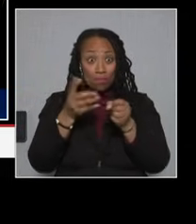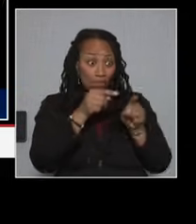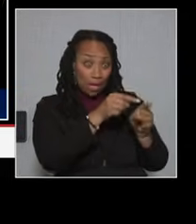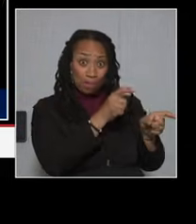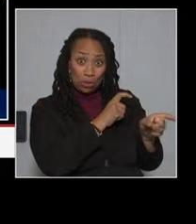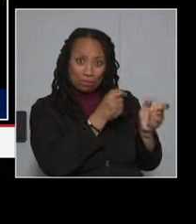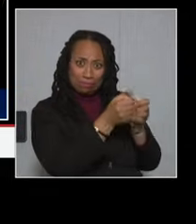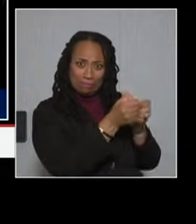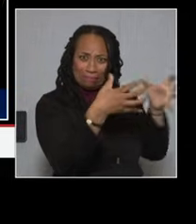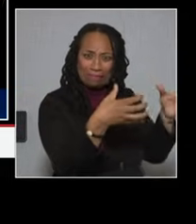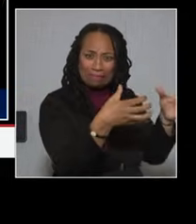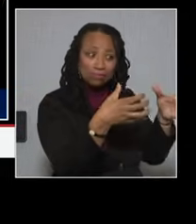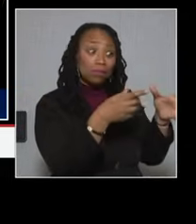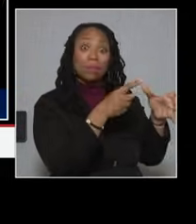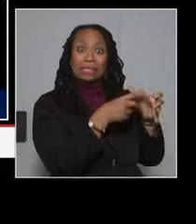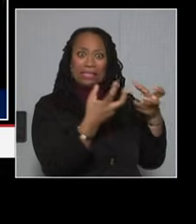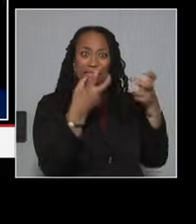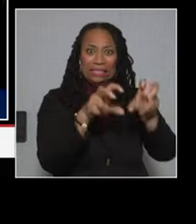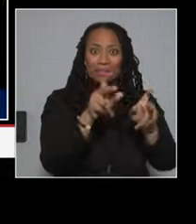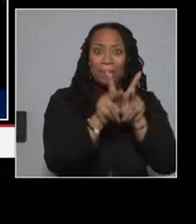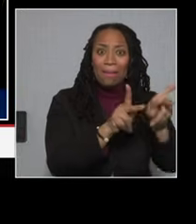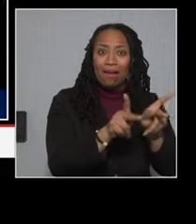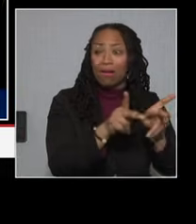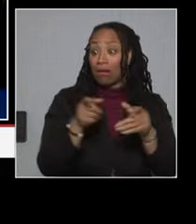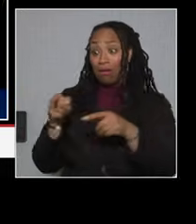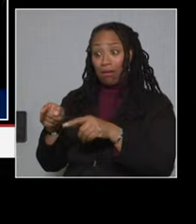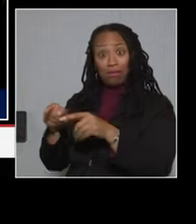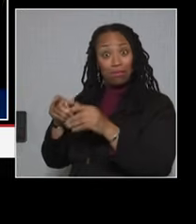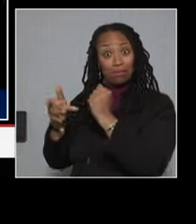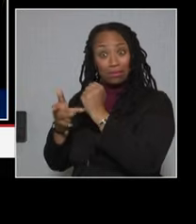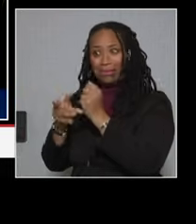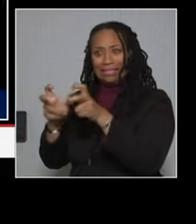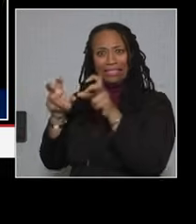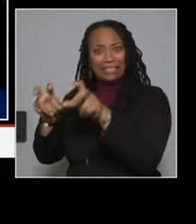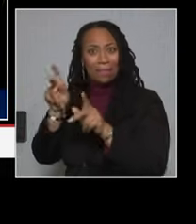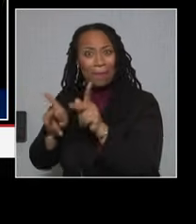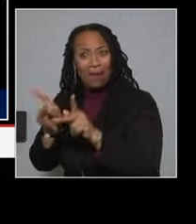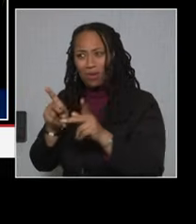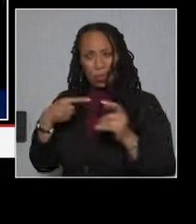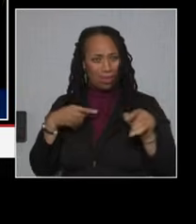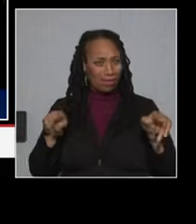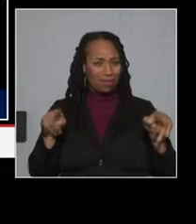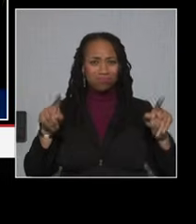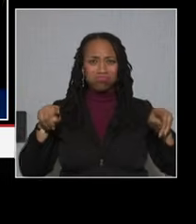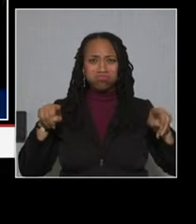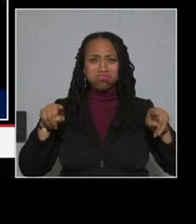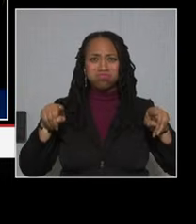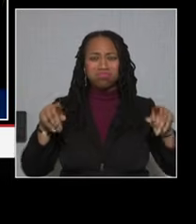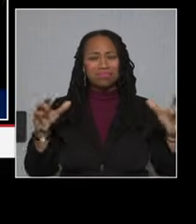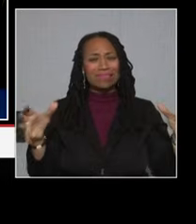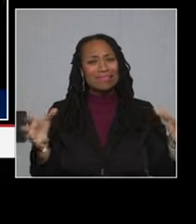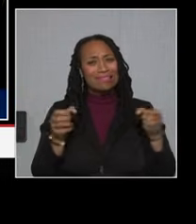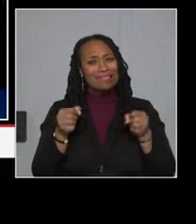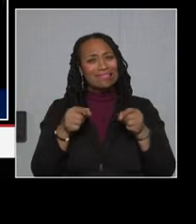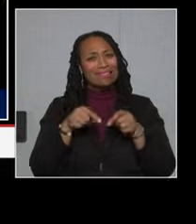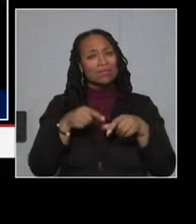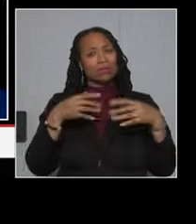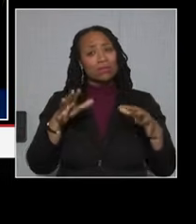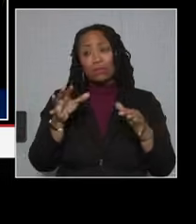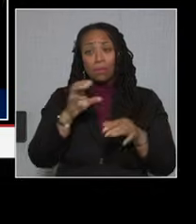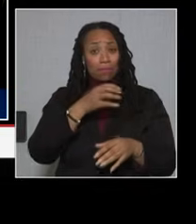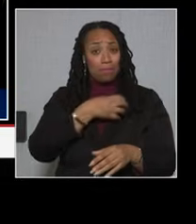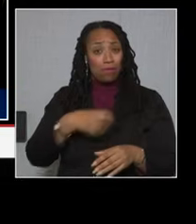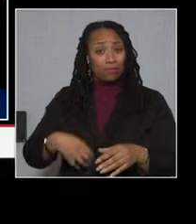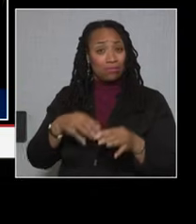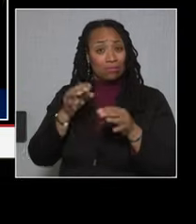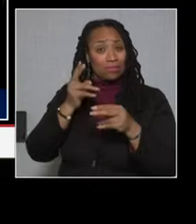in technology. And so an example of that, you heard several investments that have been made in people at the Metropolitan Police Department